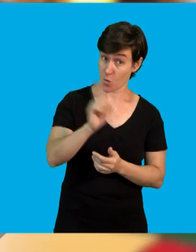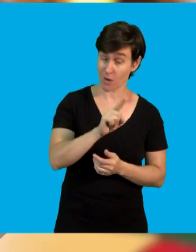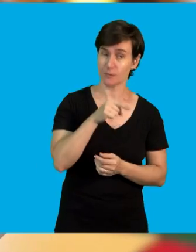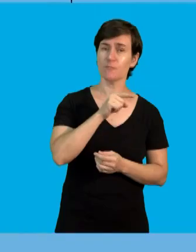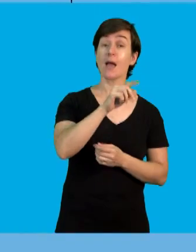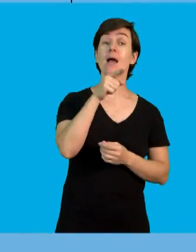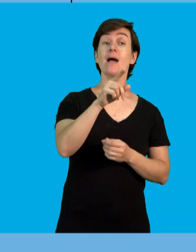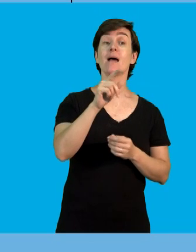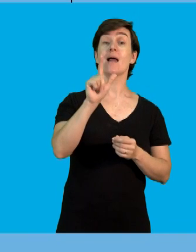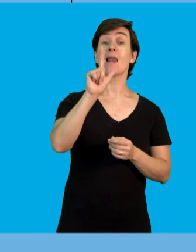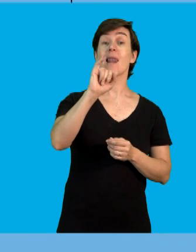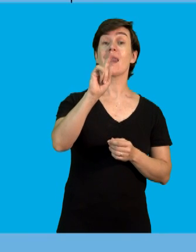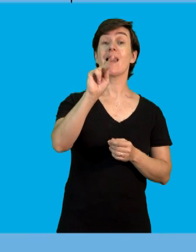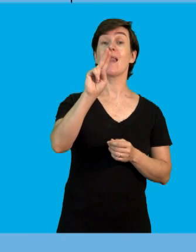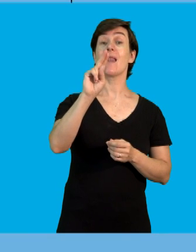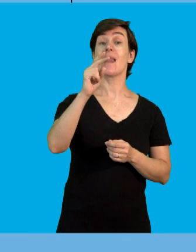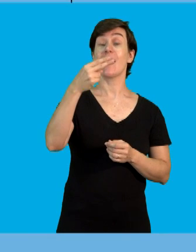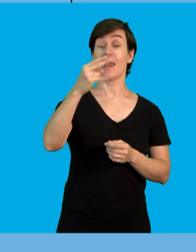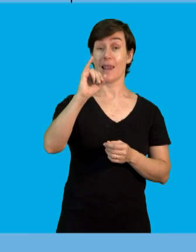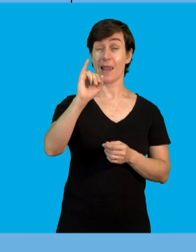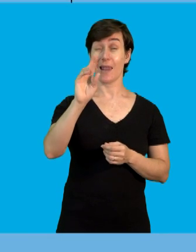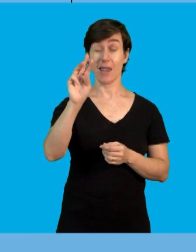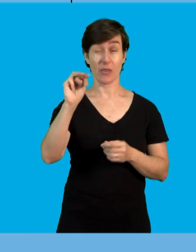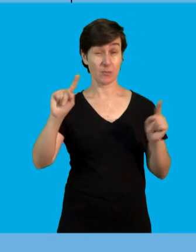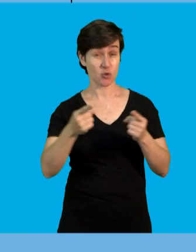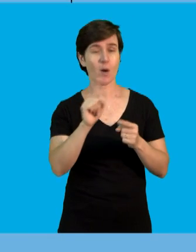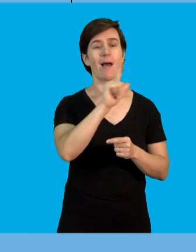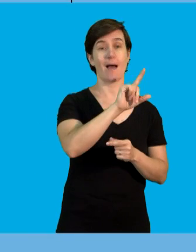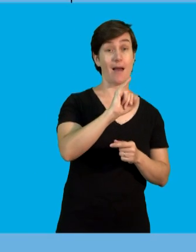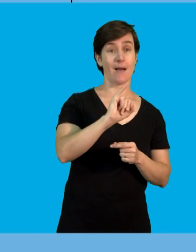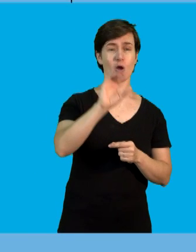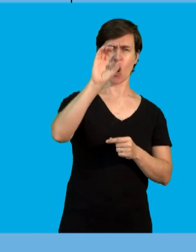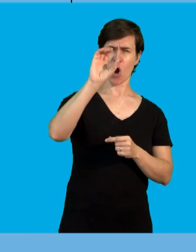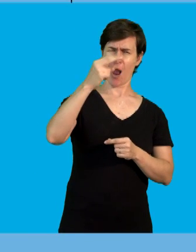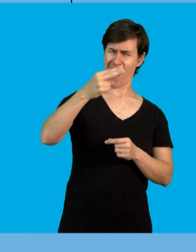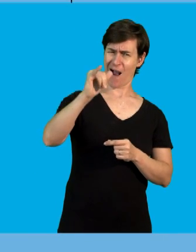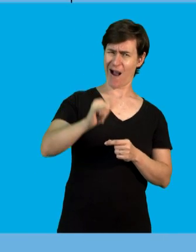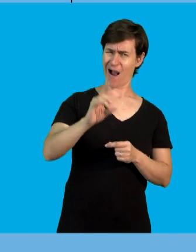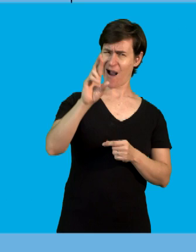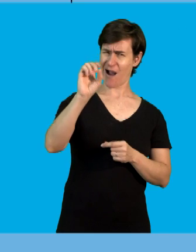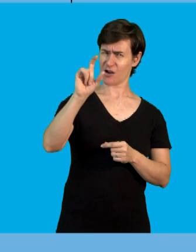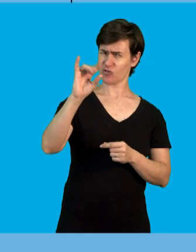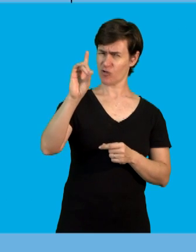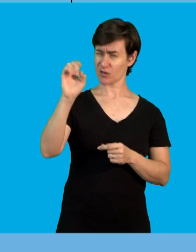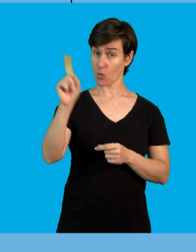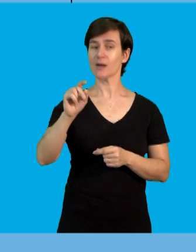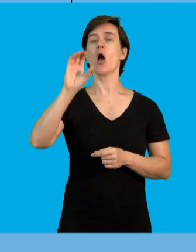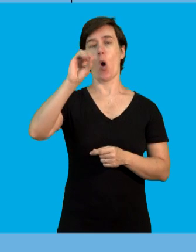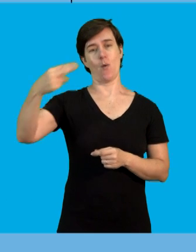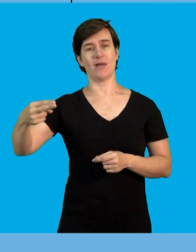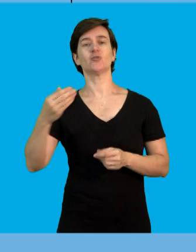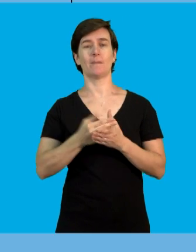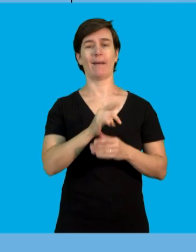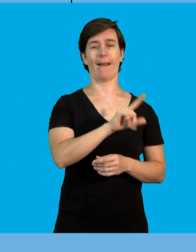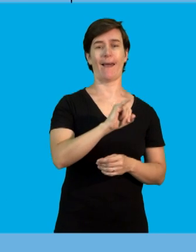is the chemical symbol of lithium is Li and the chemical symbol of hydroxide is OH. So that combination will be giving us the